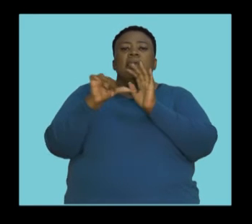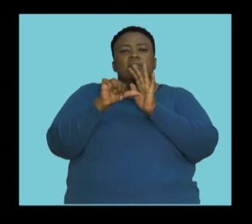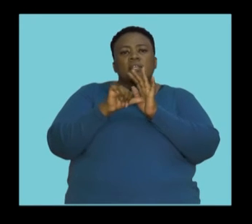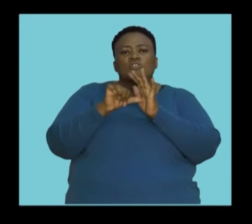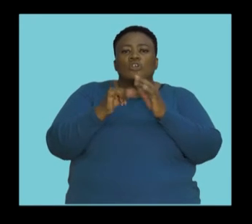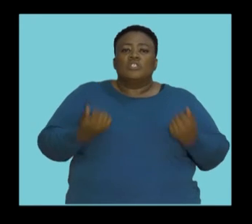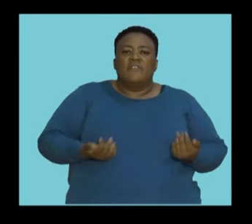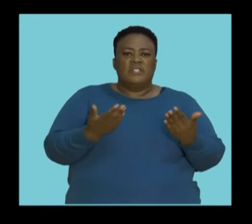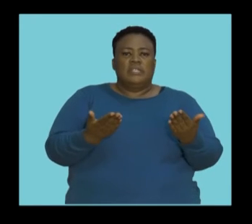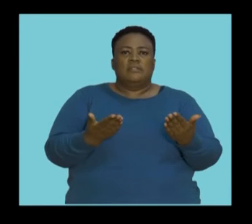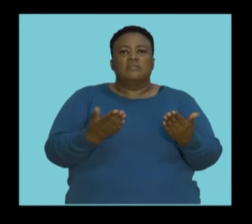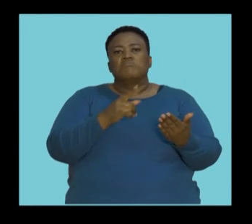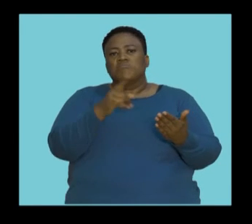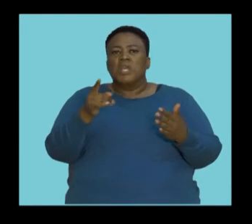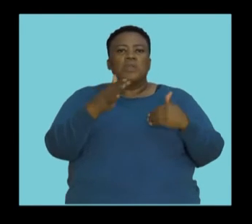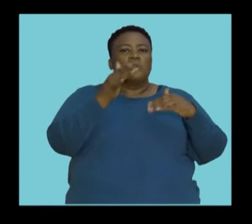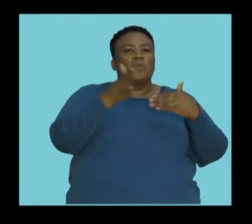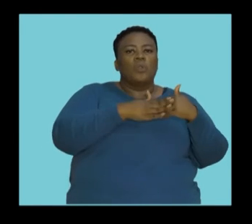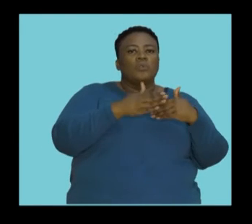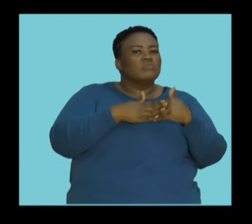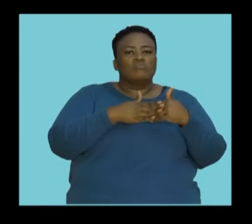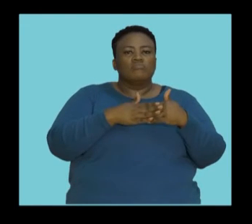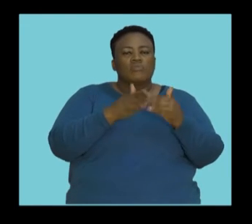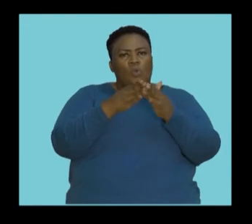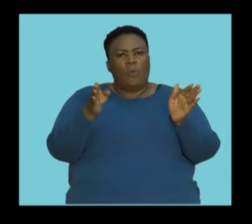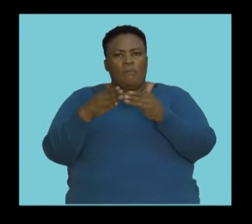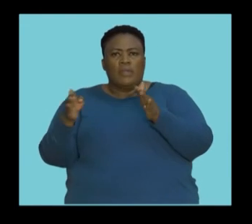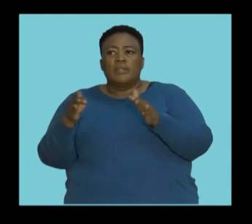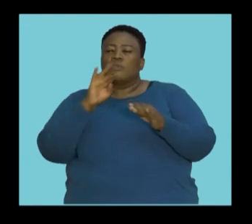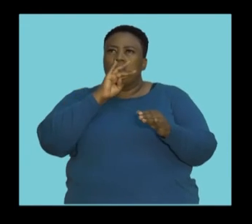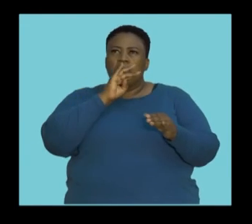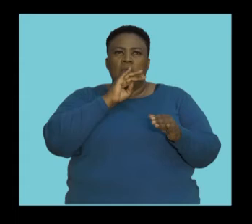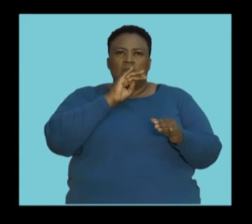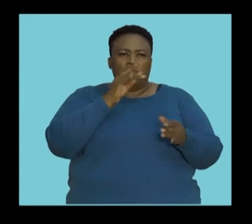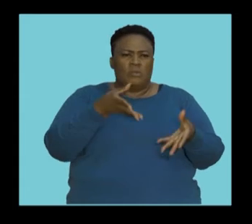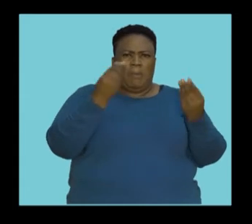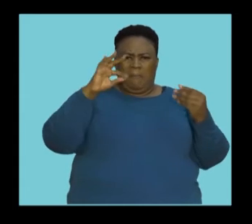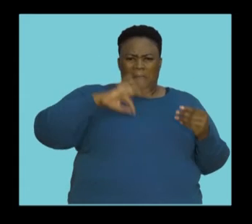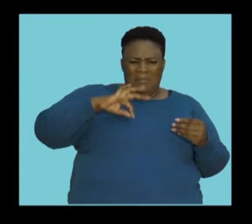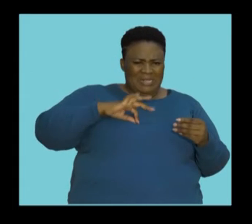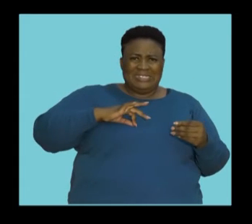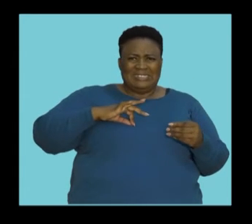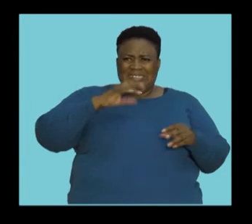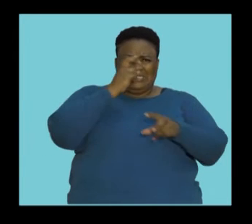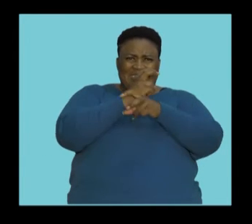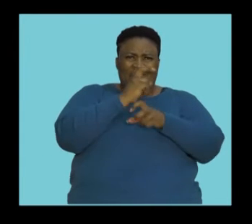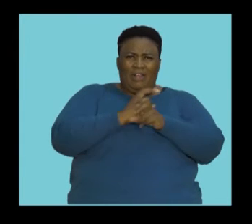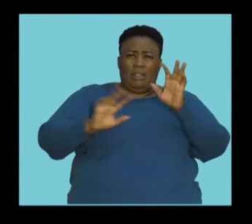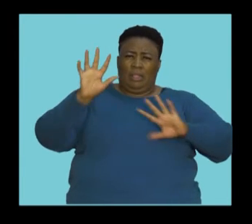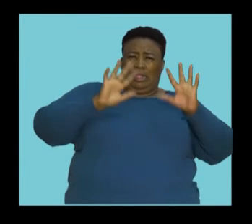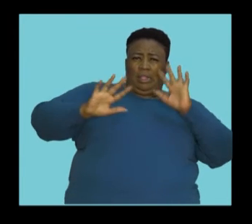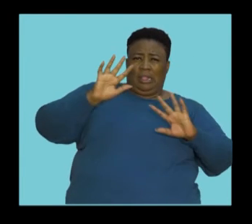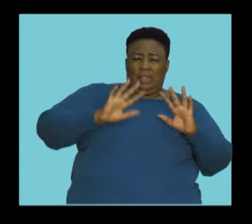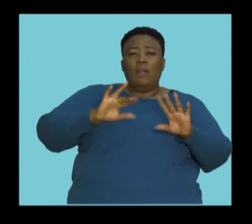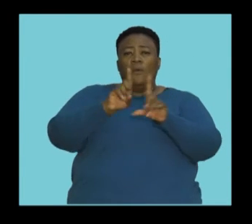close during this period. And as I mentioned, this means that the ability to earn an income was affected. Okay.